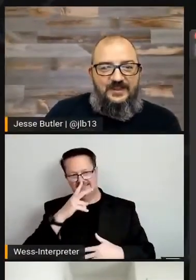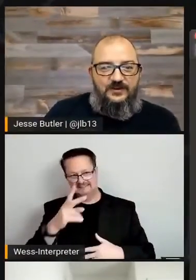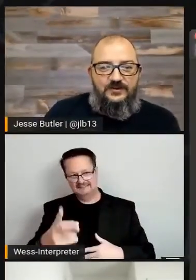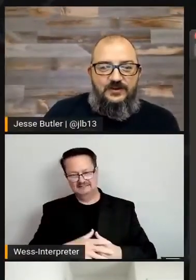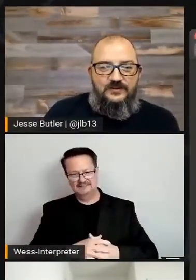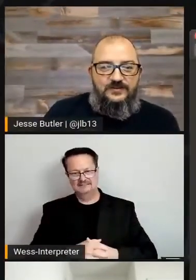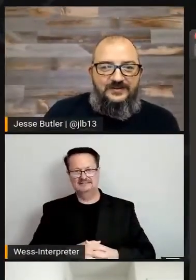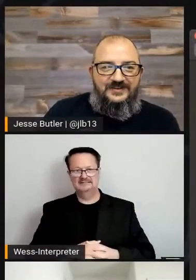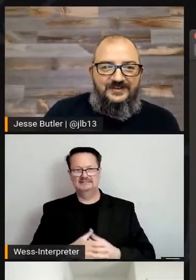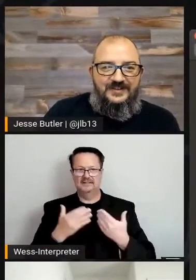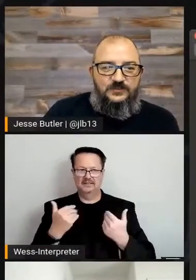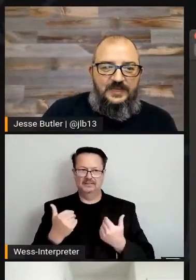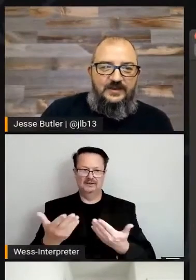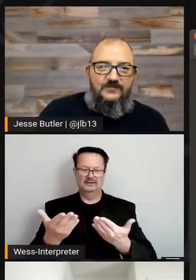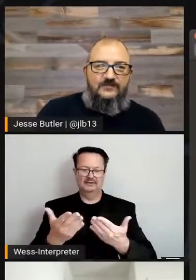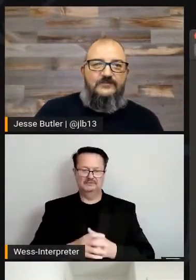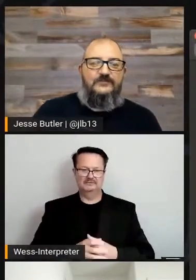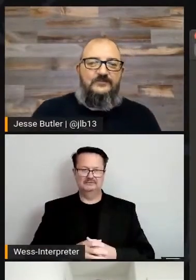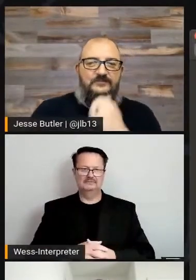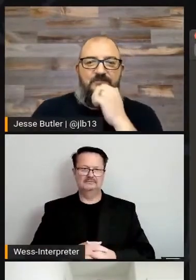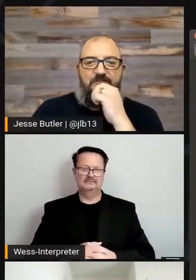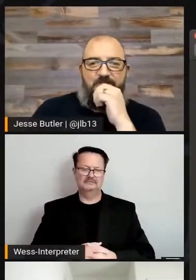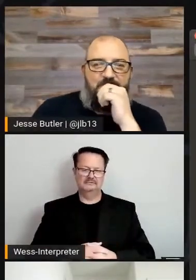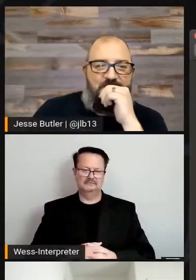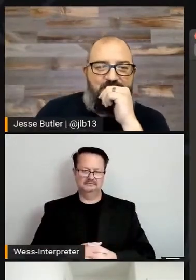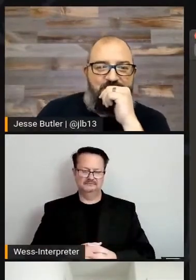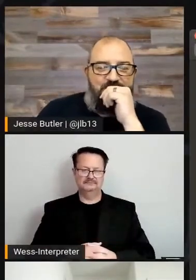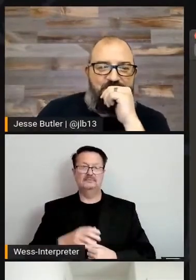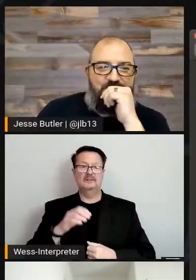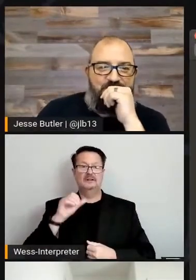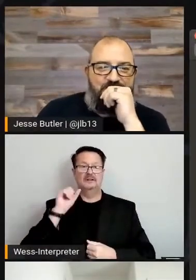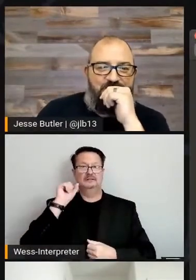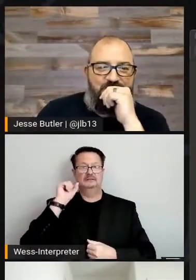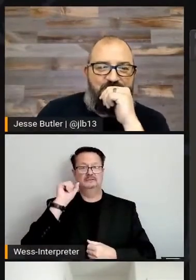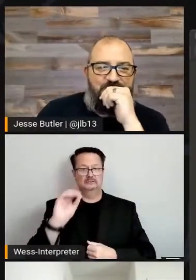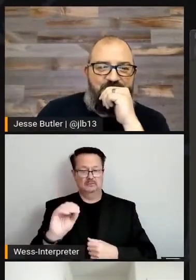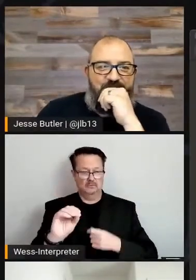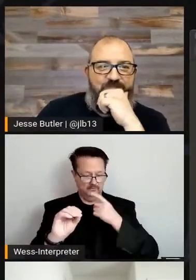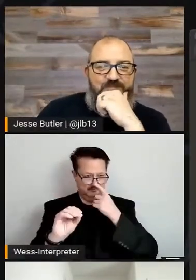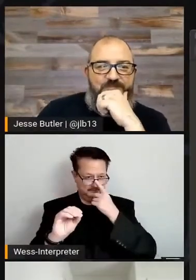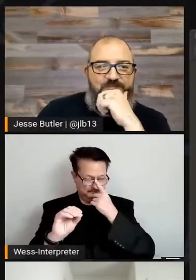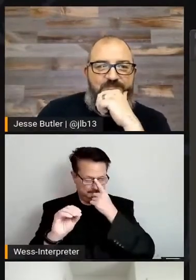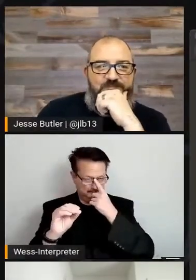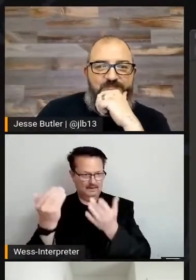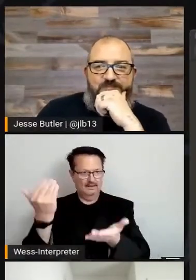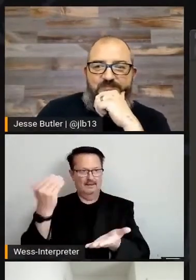There you go. All right. Yes, we can. Okay. So again,